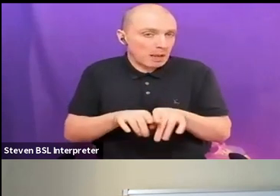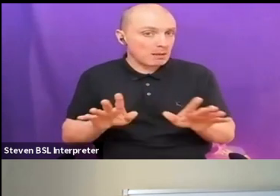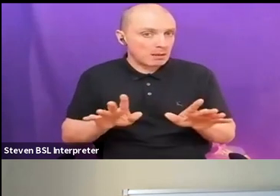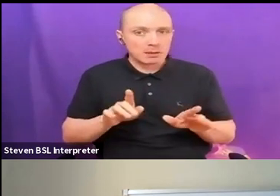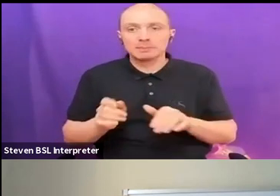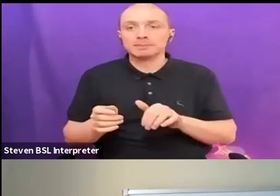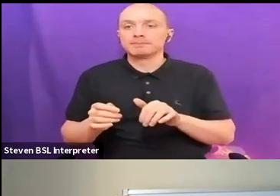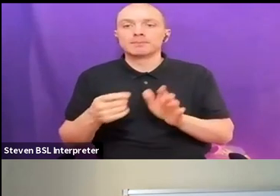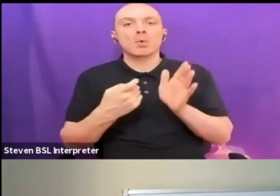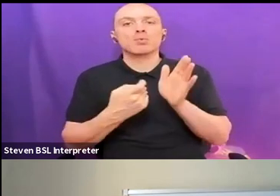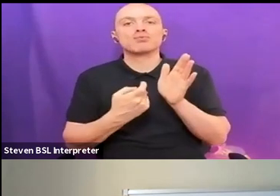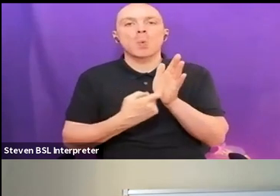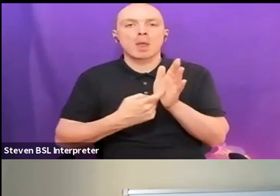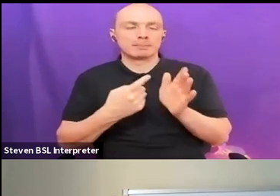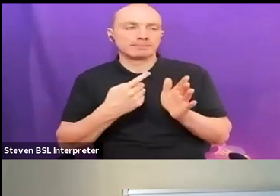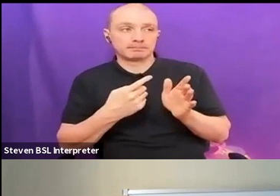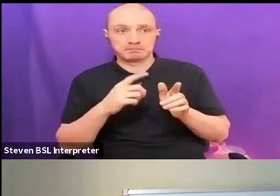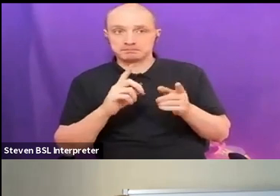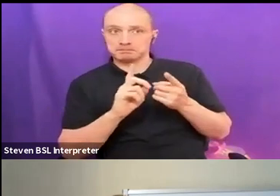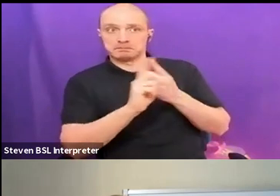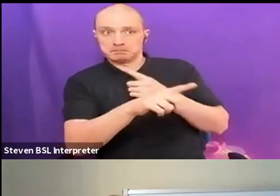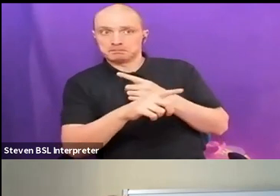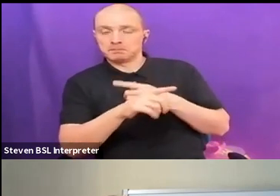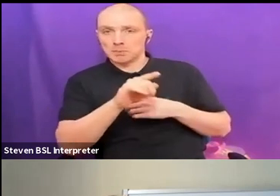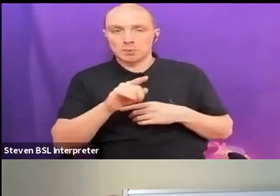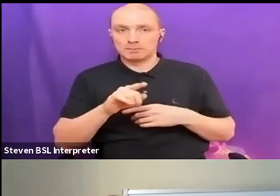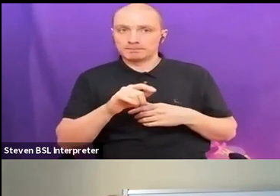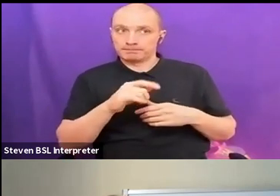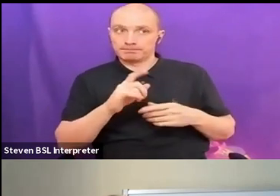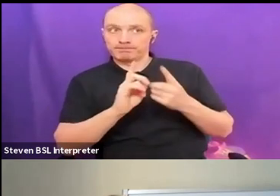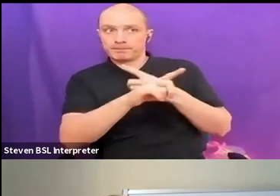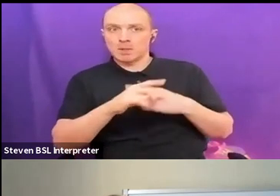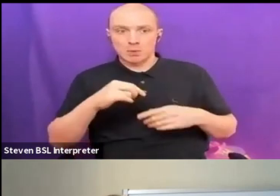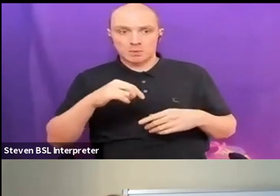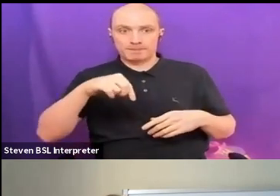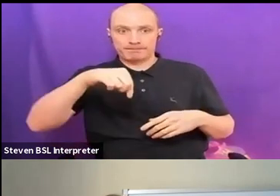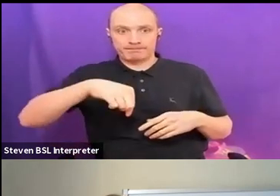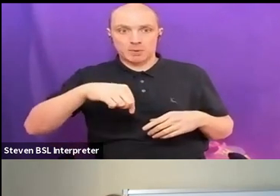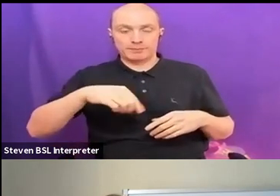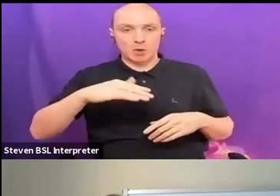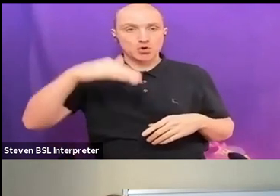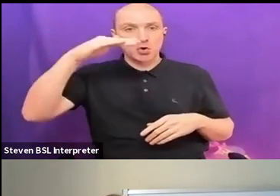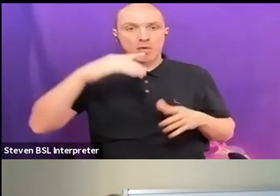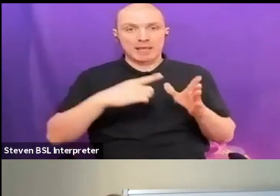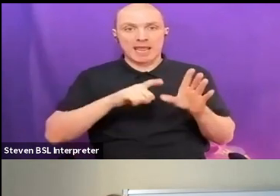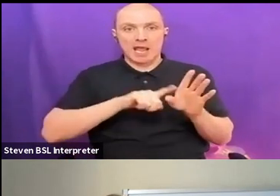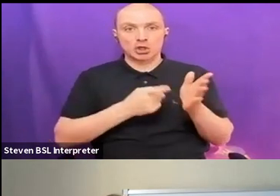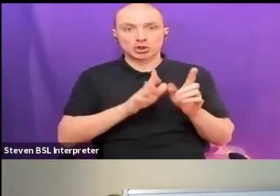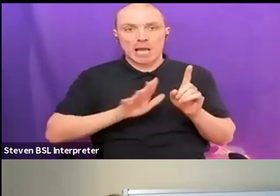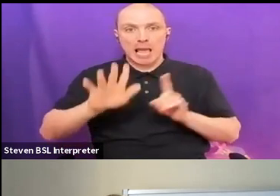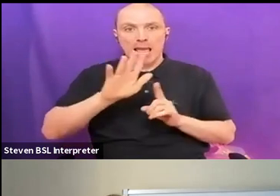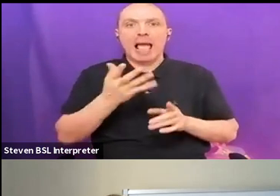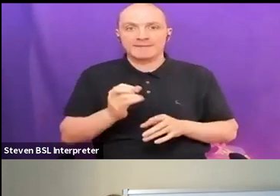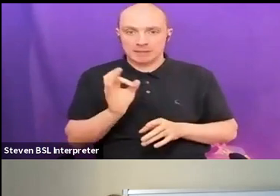as well? Because obviously North Ayrshire has a number of towns in it, but it's also got 2